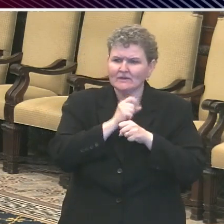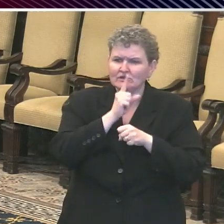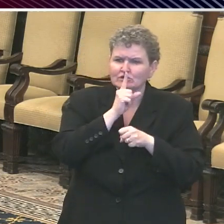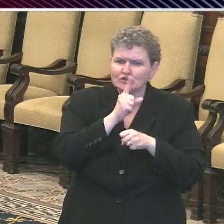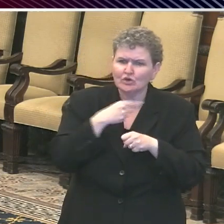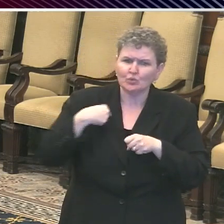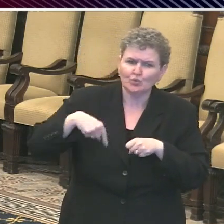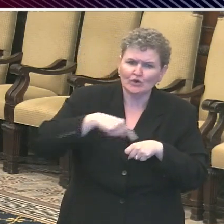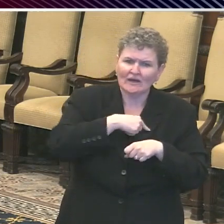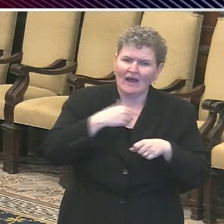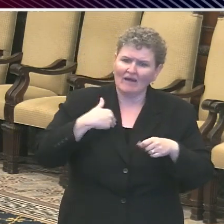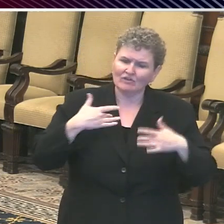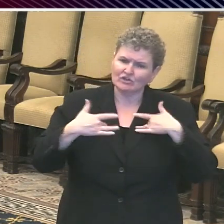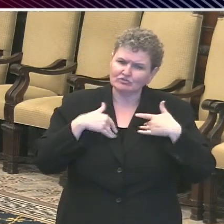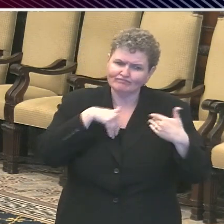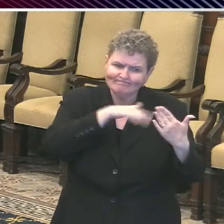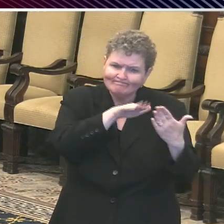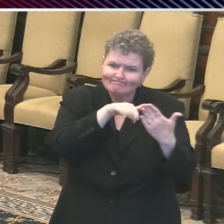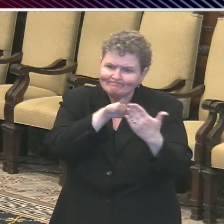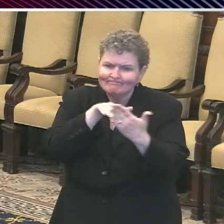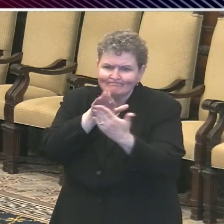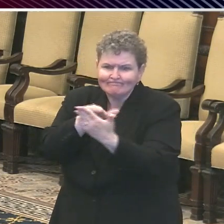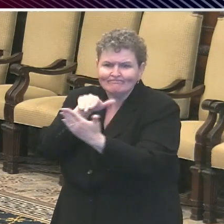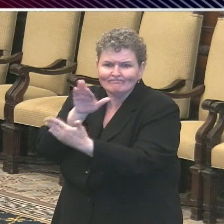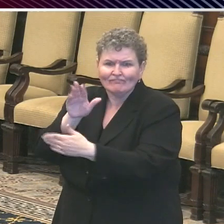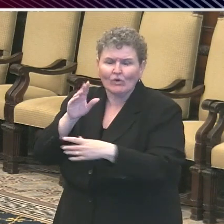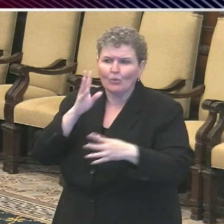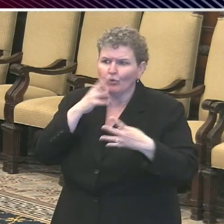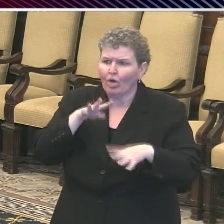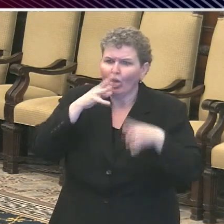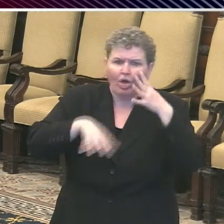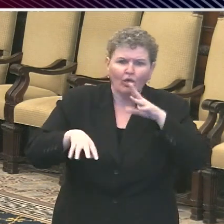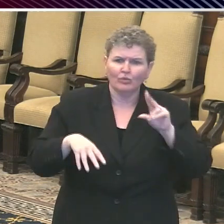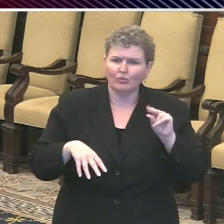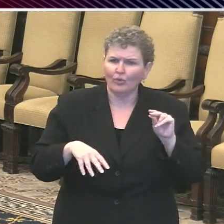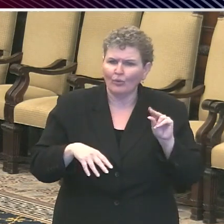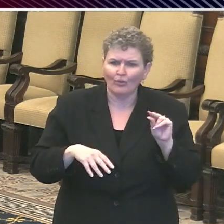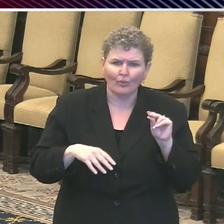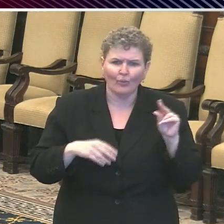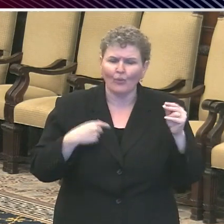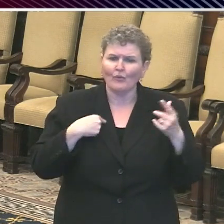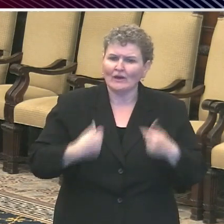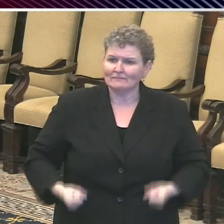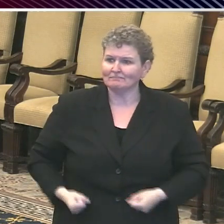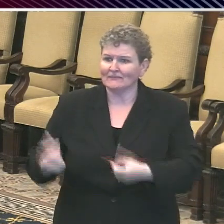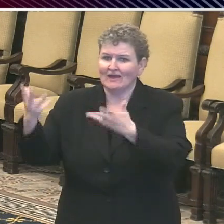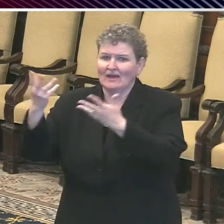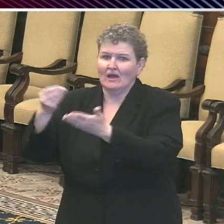sure it's done fairly, and we want to make sure that we are able to be reimbursed for those expenses.